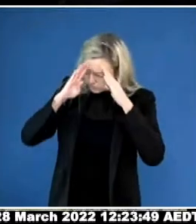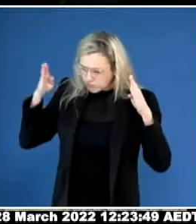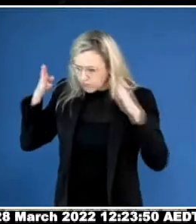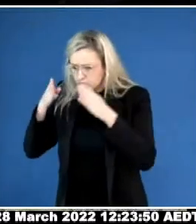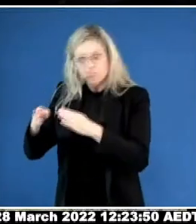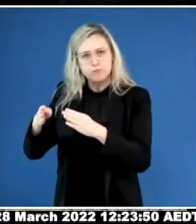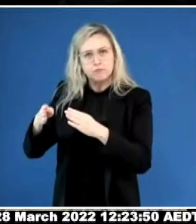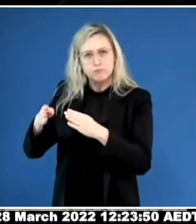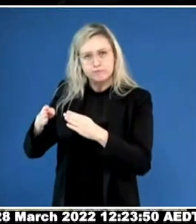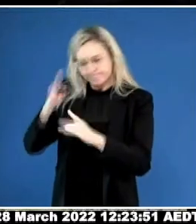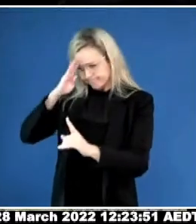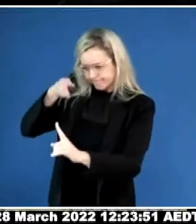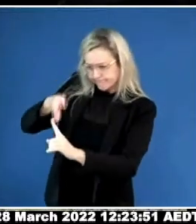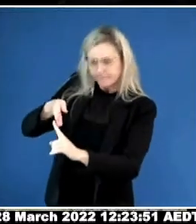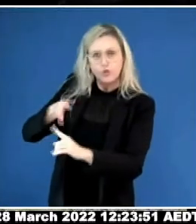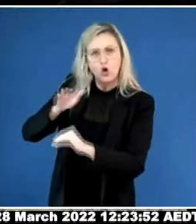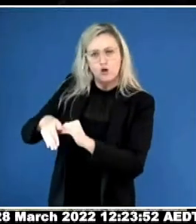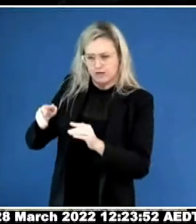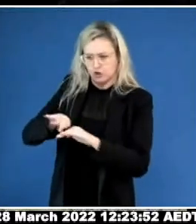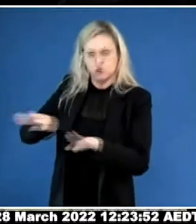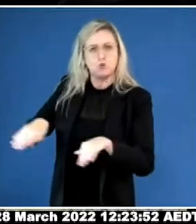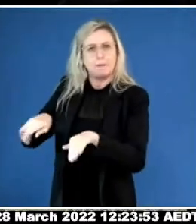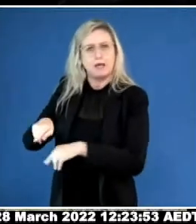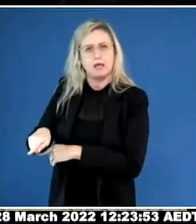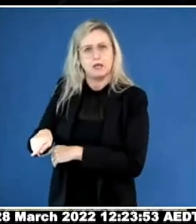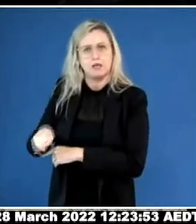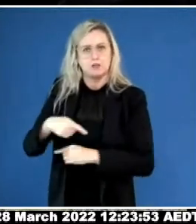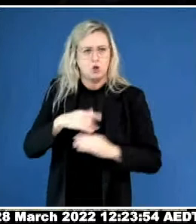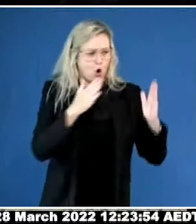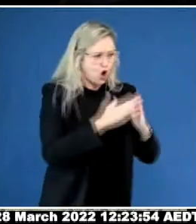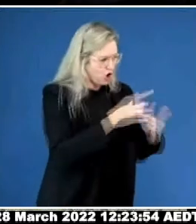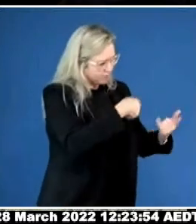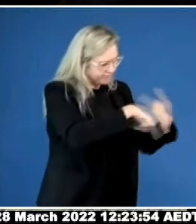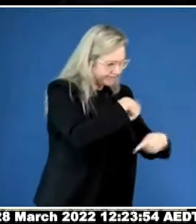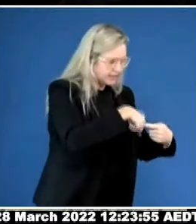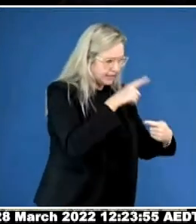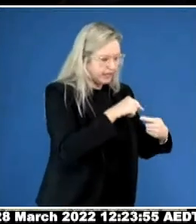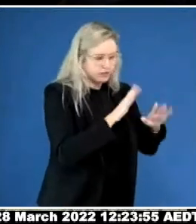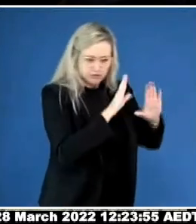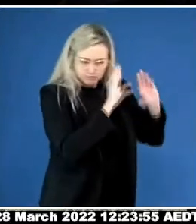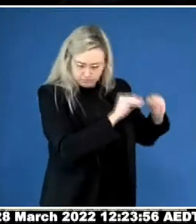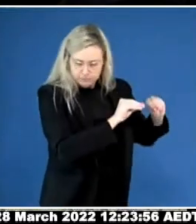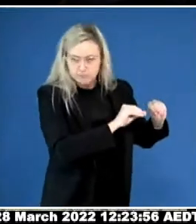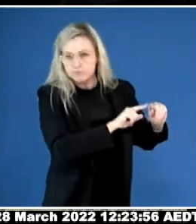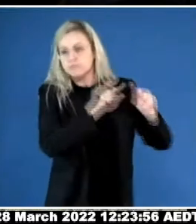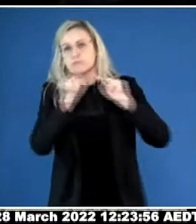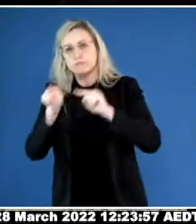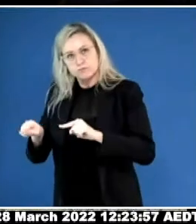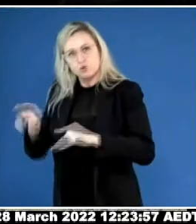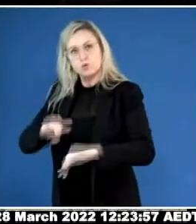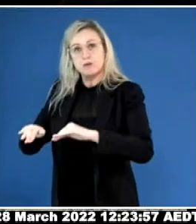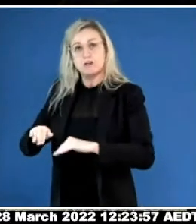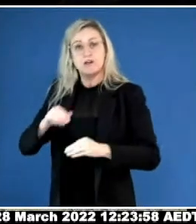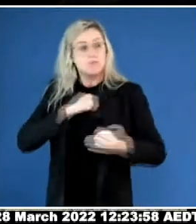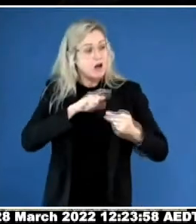else and have that distraction from home. You know, it was a place where he didn't invade too much.